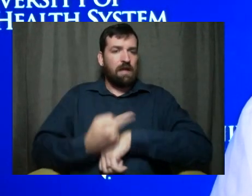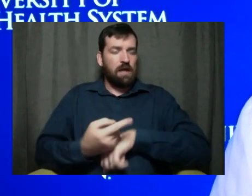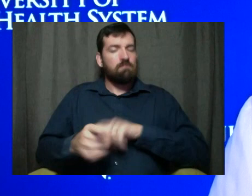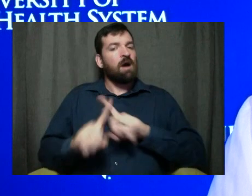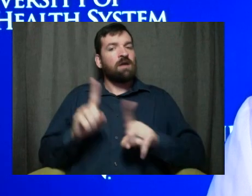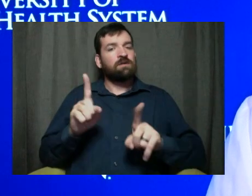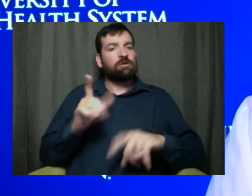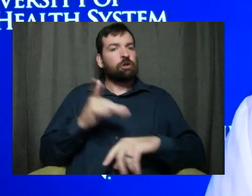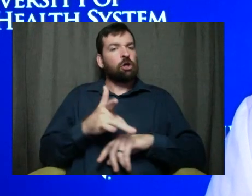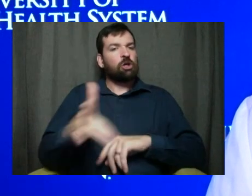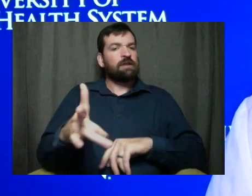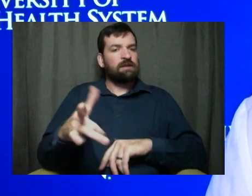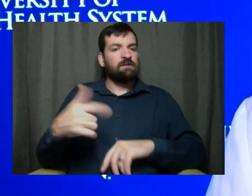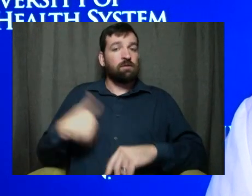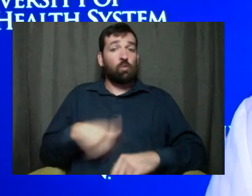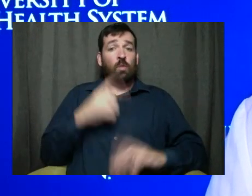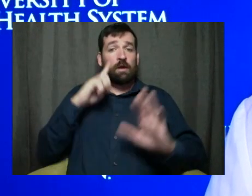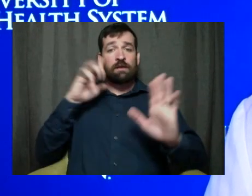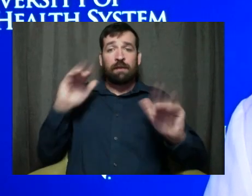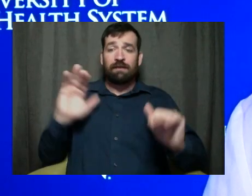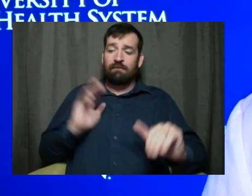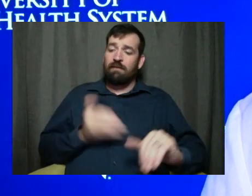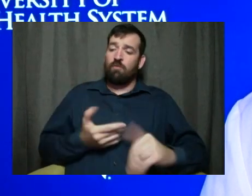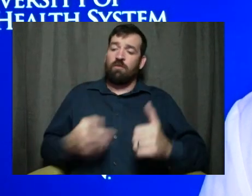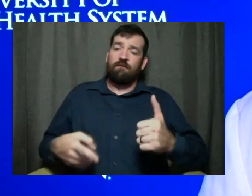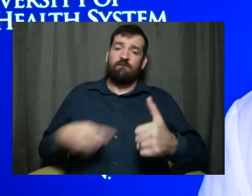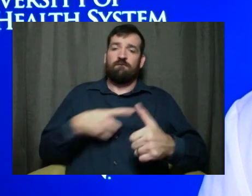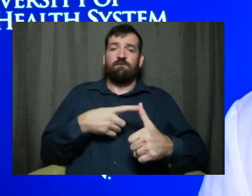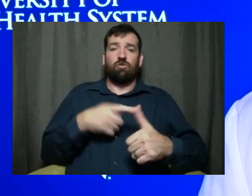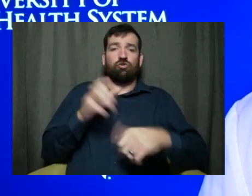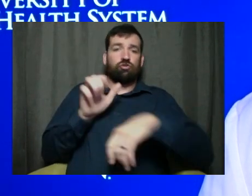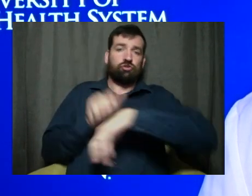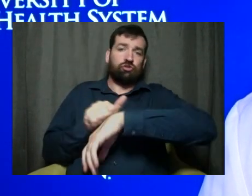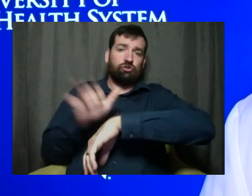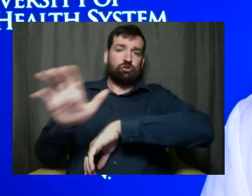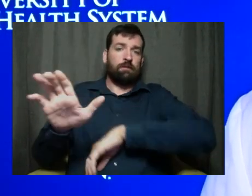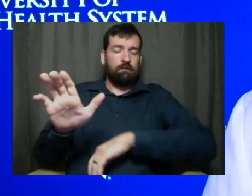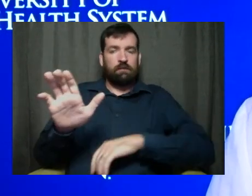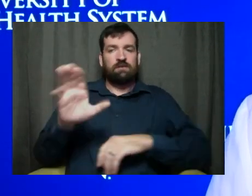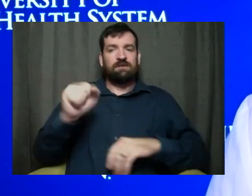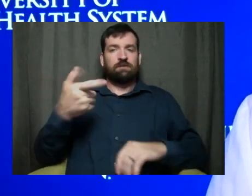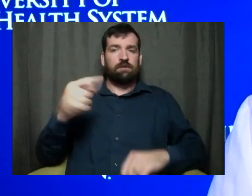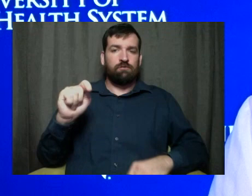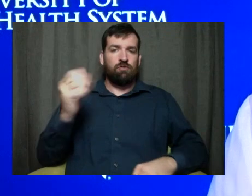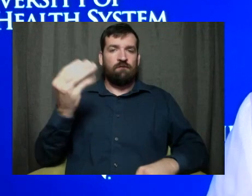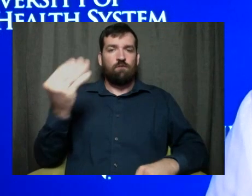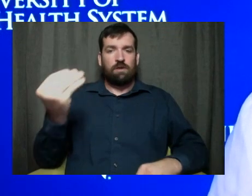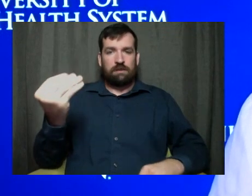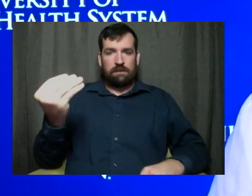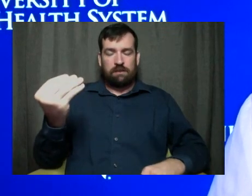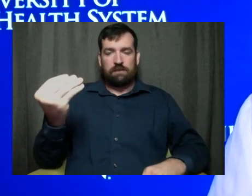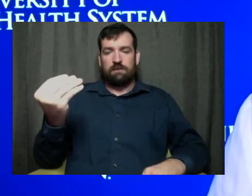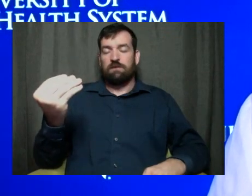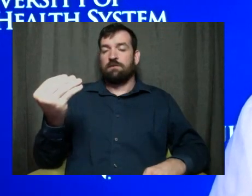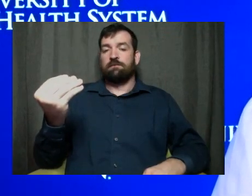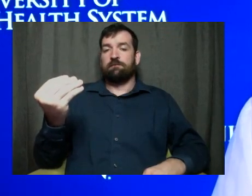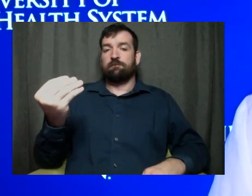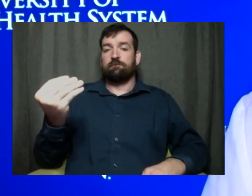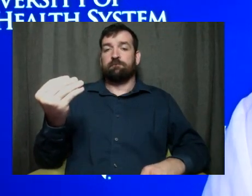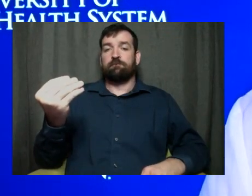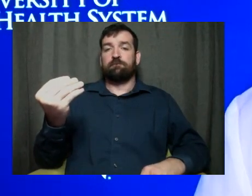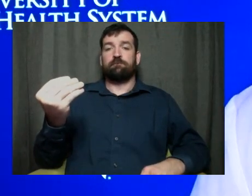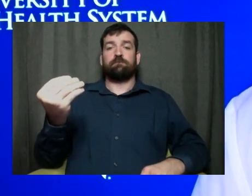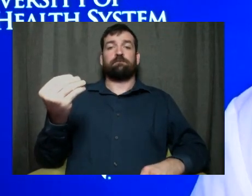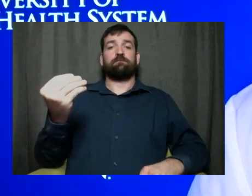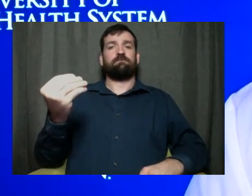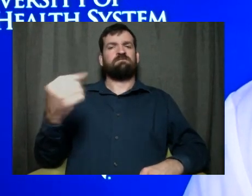We know we are expecting our first shipment September 14th at this point in time. So I think